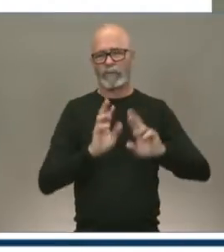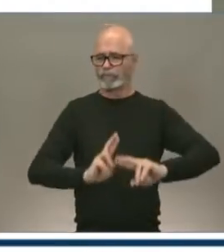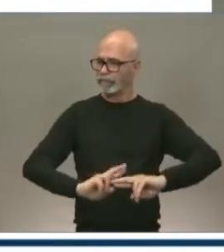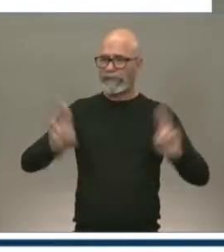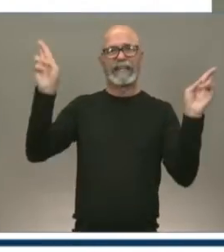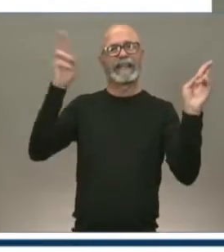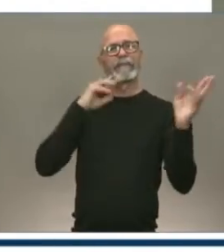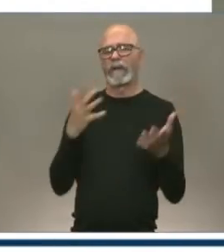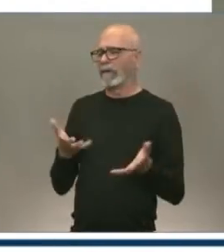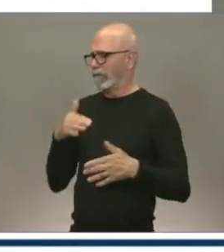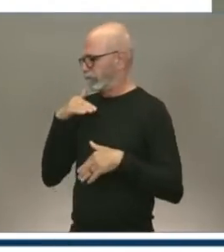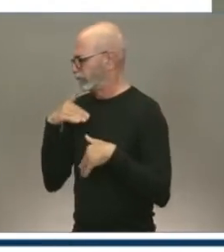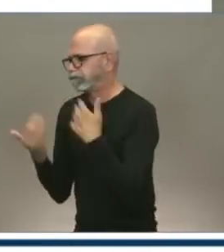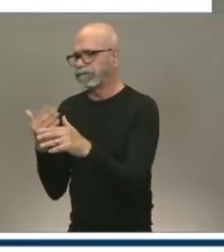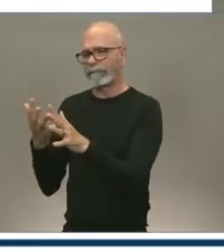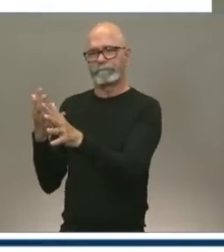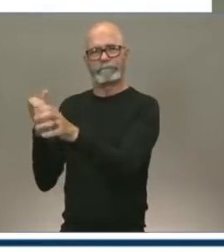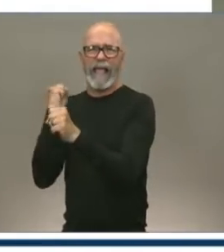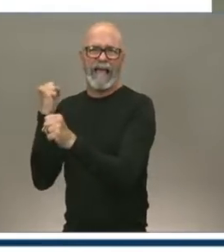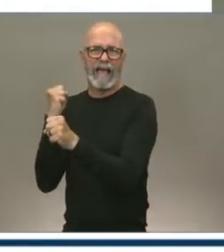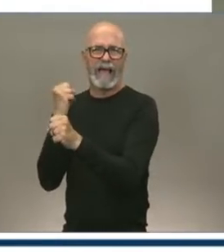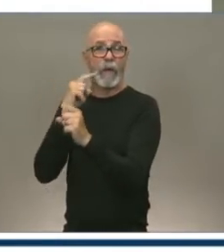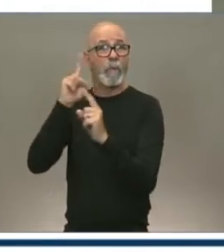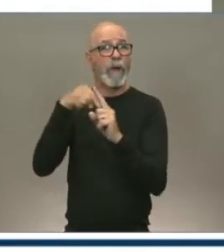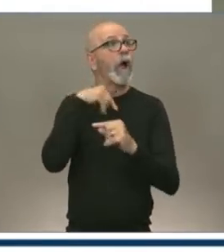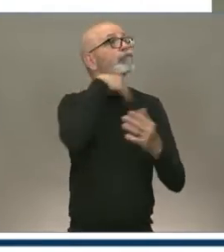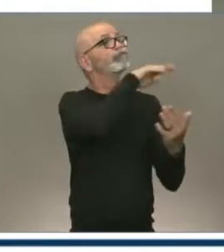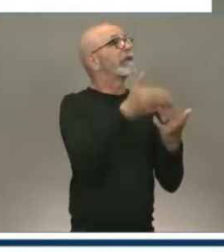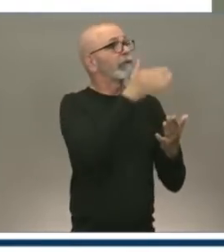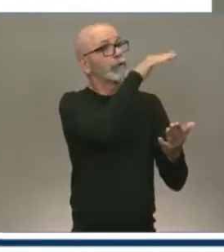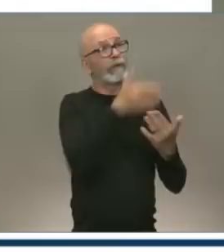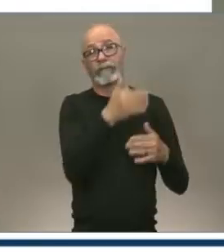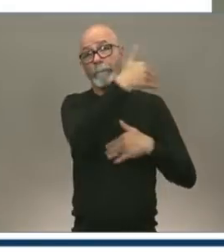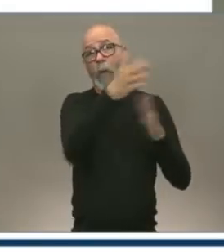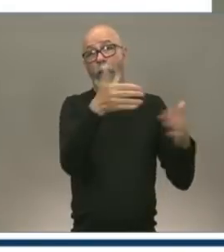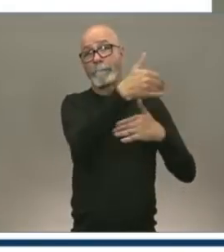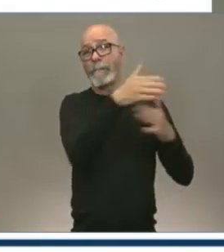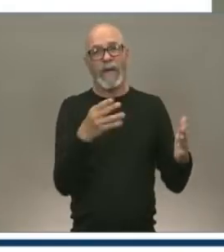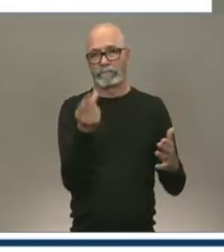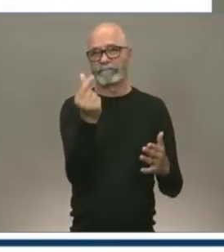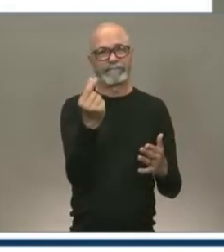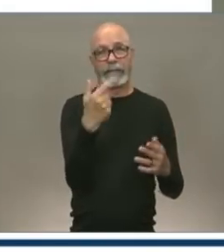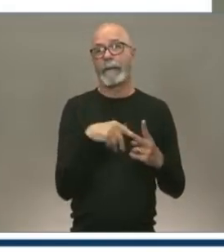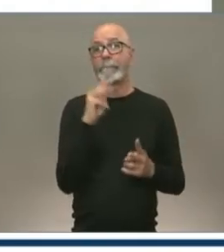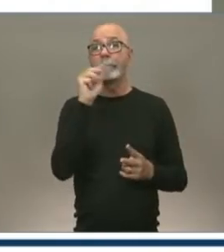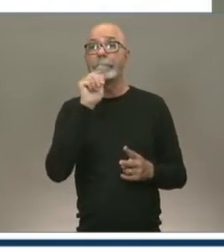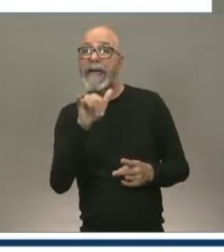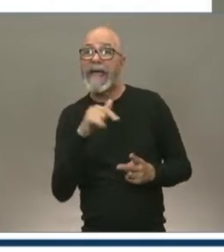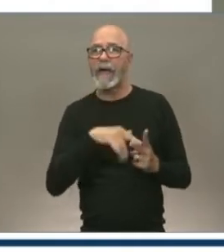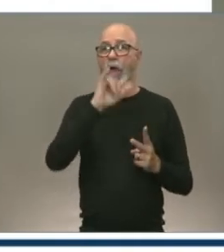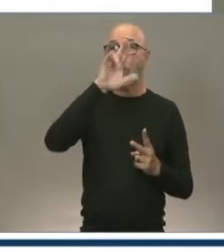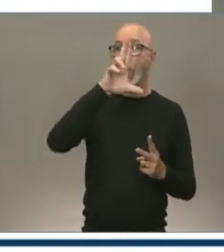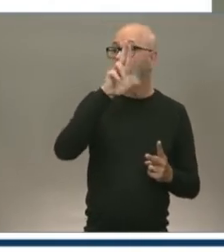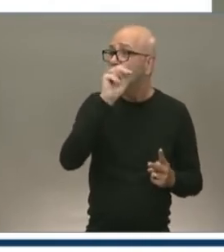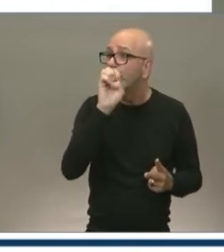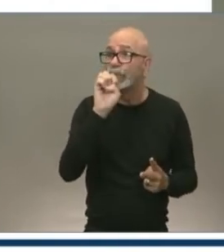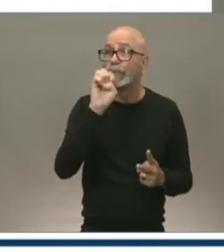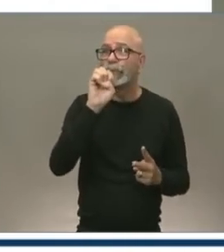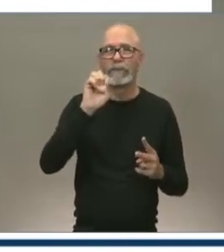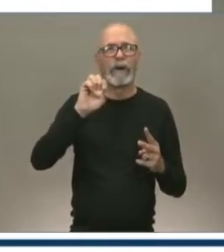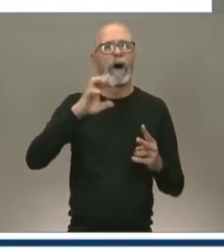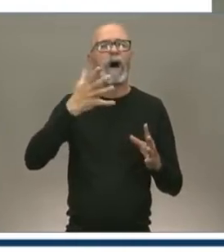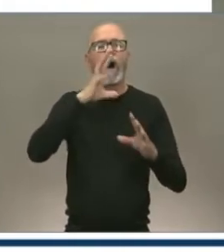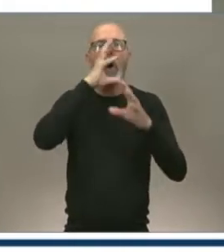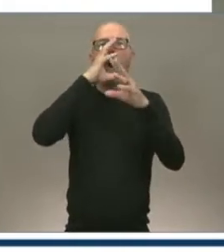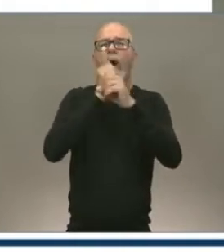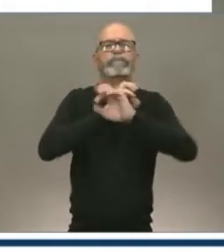quickly. And as we get more vaccine, as we get into May and June, we've already have the plannings in place that we have